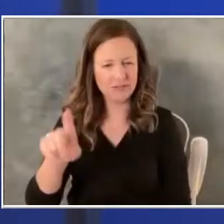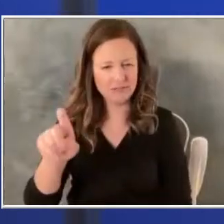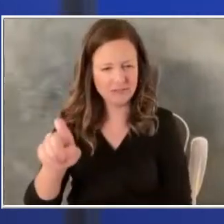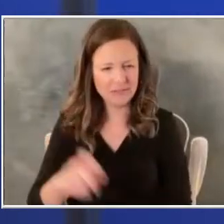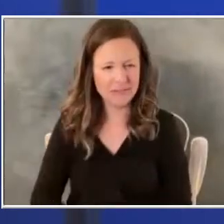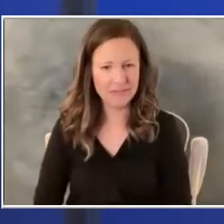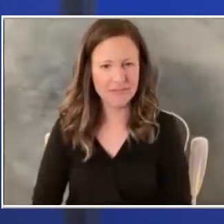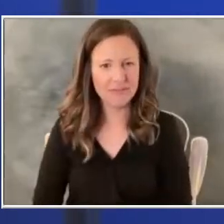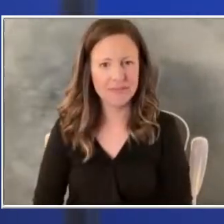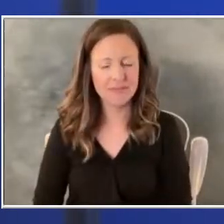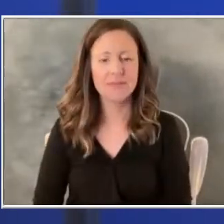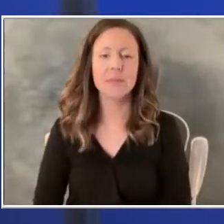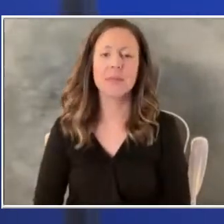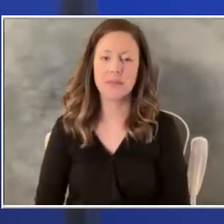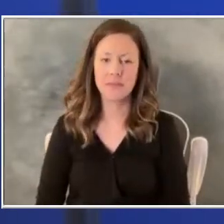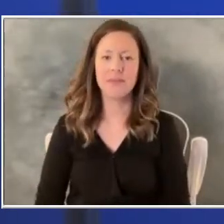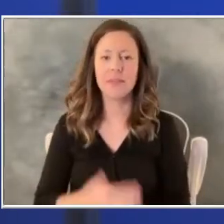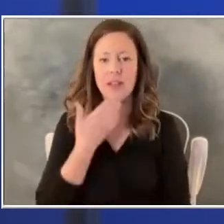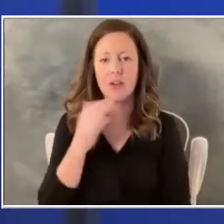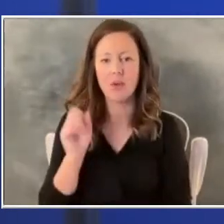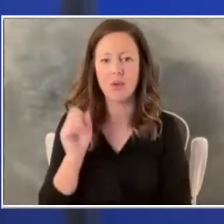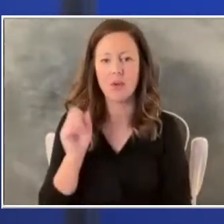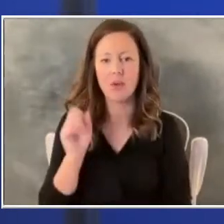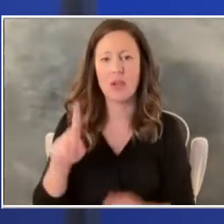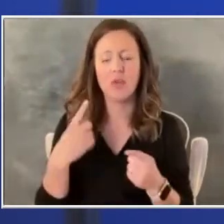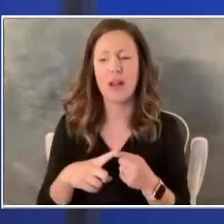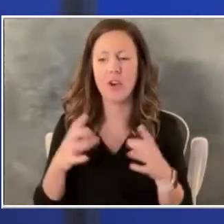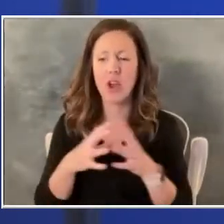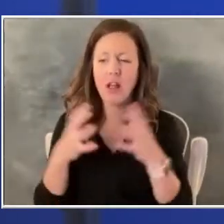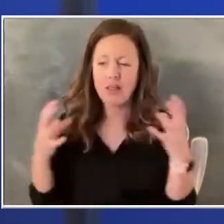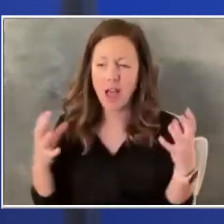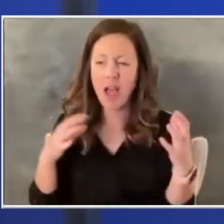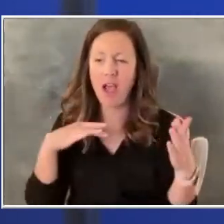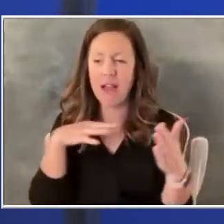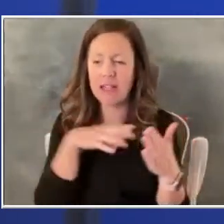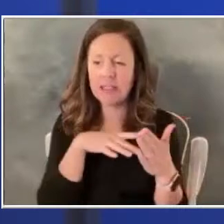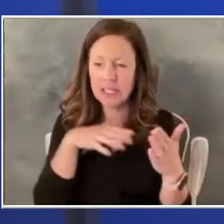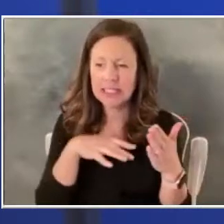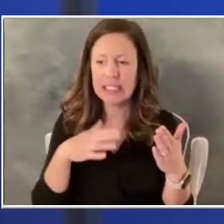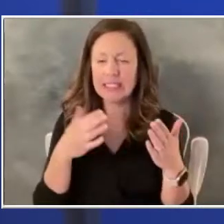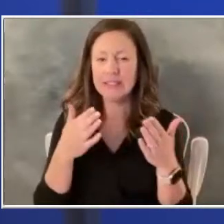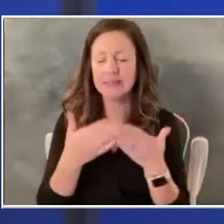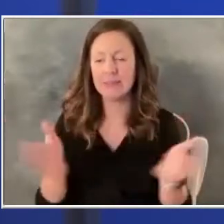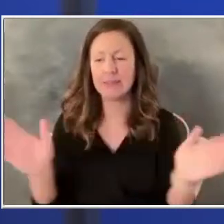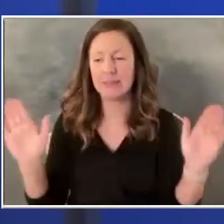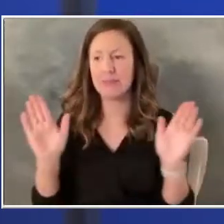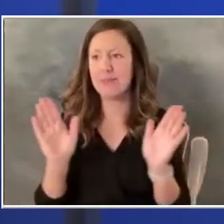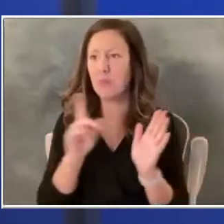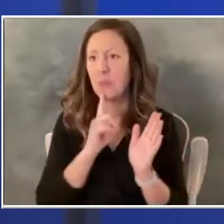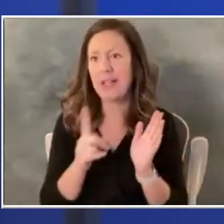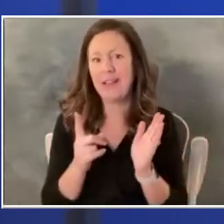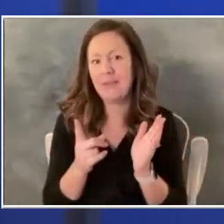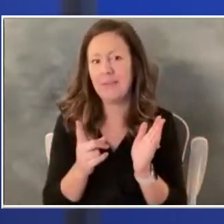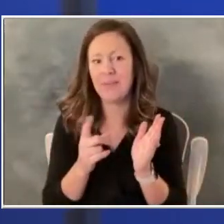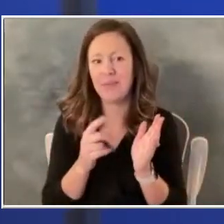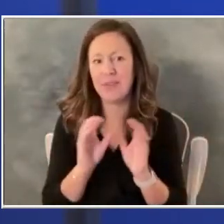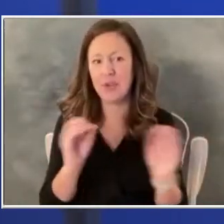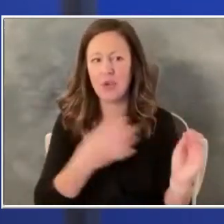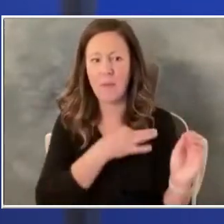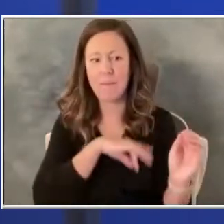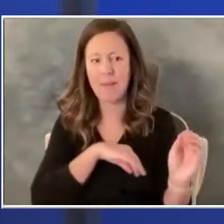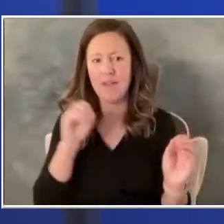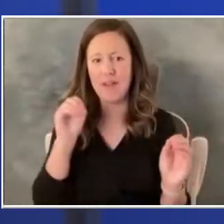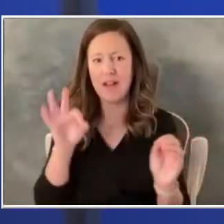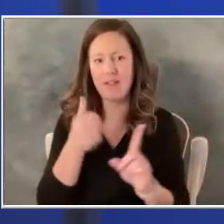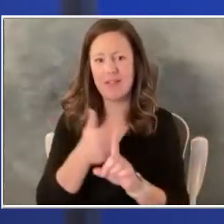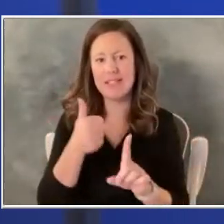question. When they do large epidemiologic studies, there doesn't appear to be a benefit of self-exam.